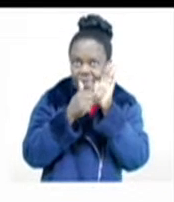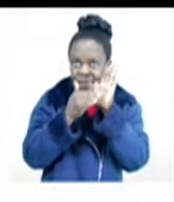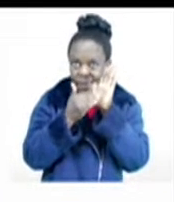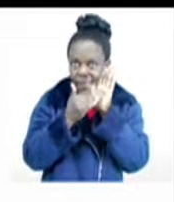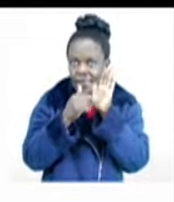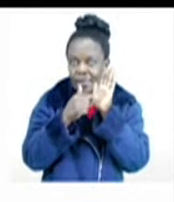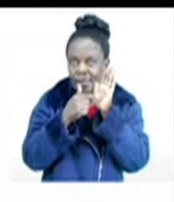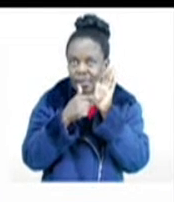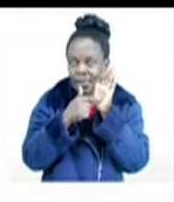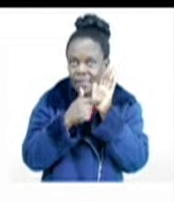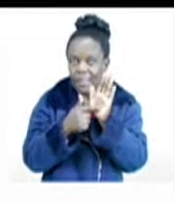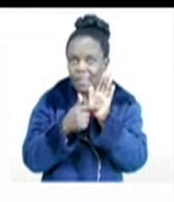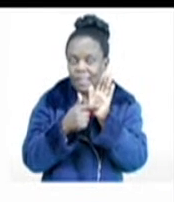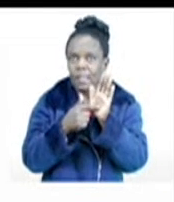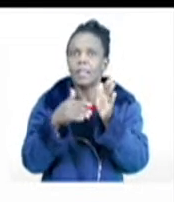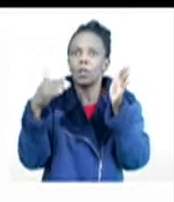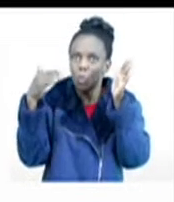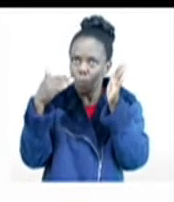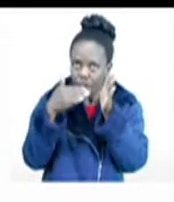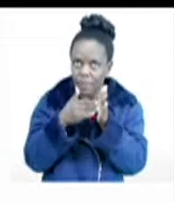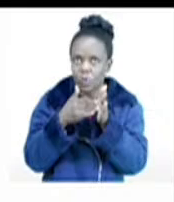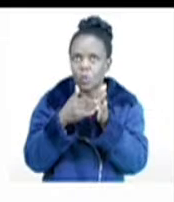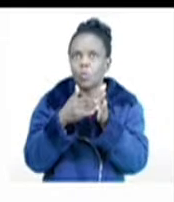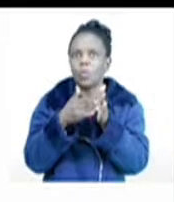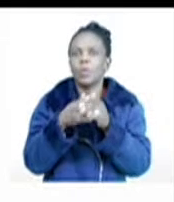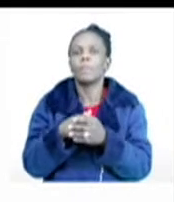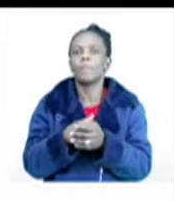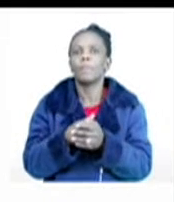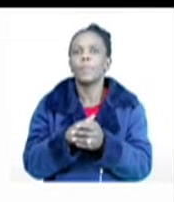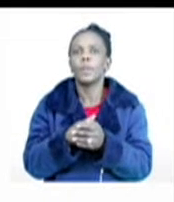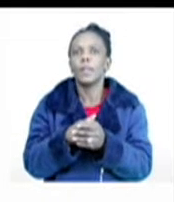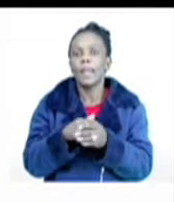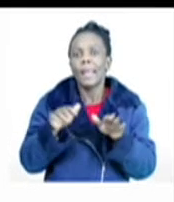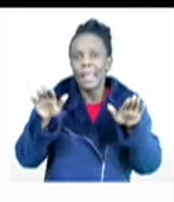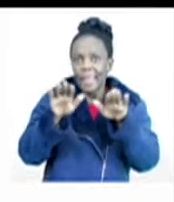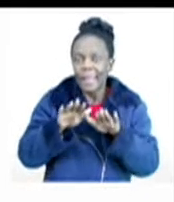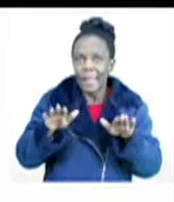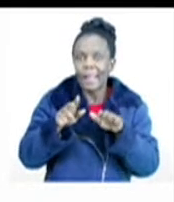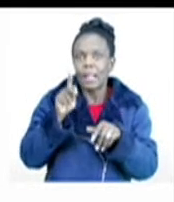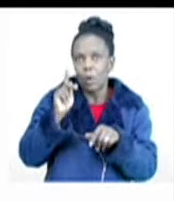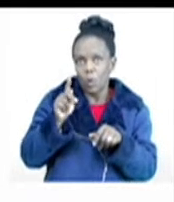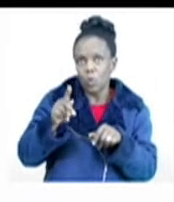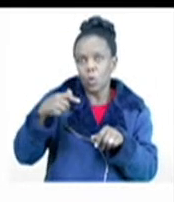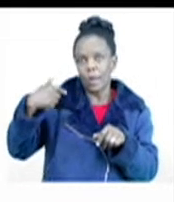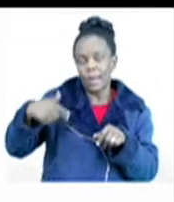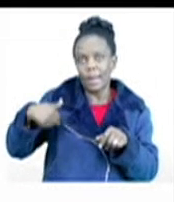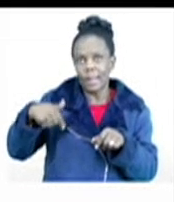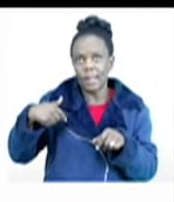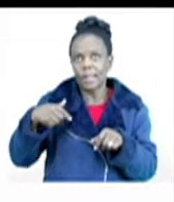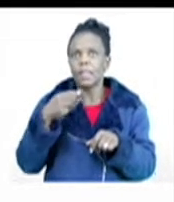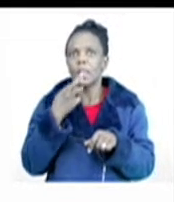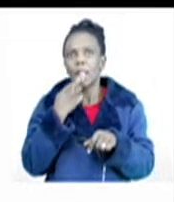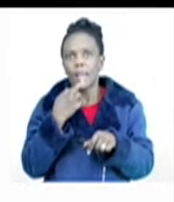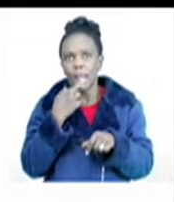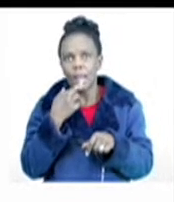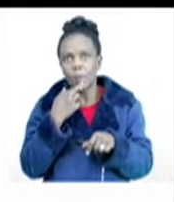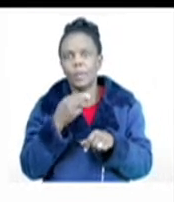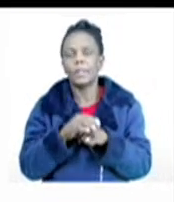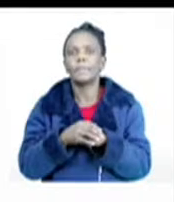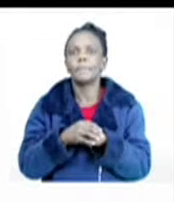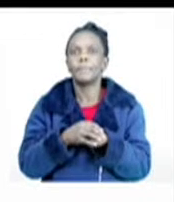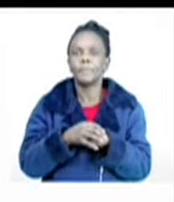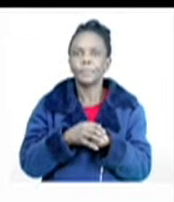is also in red and white. I would like you to please not only color